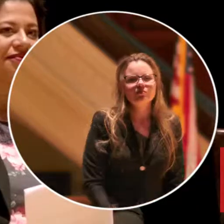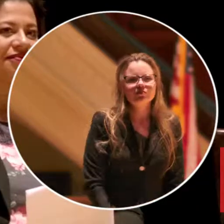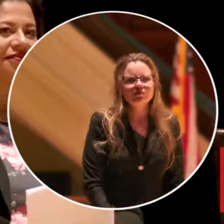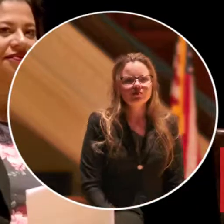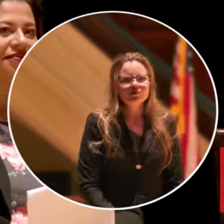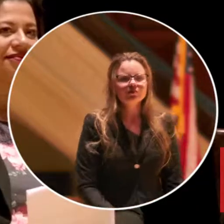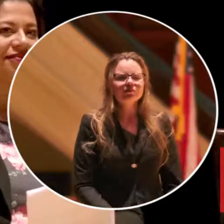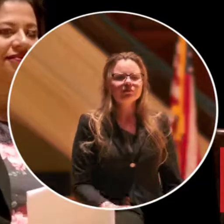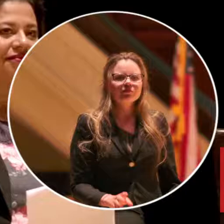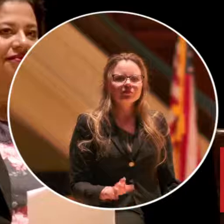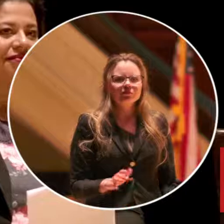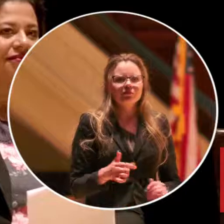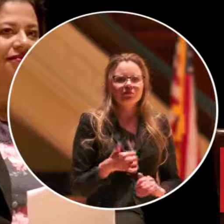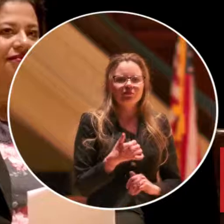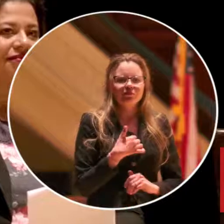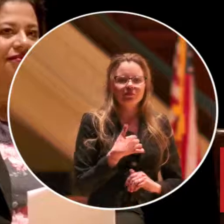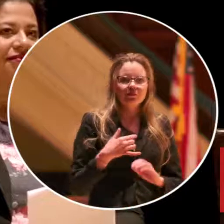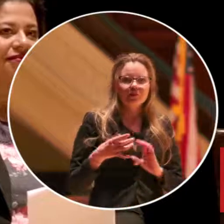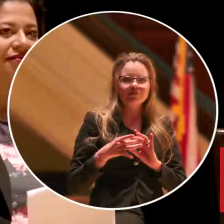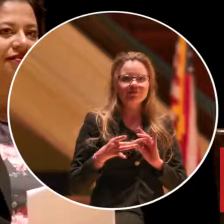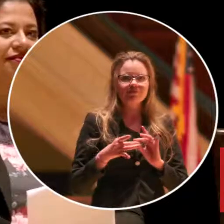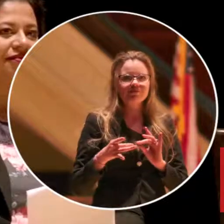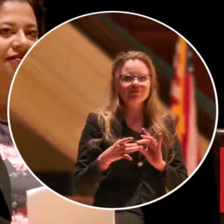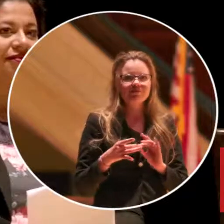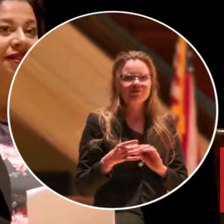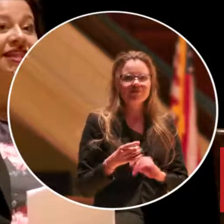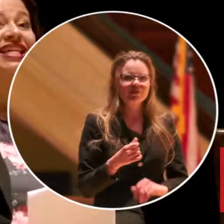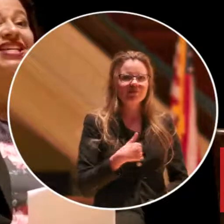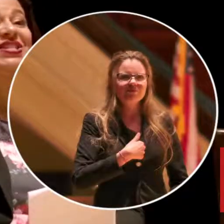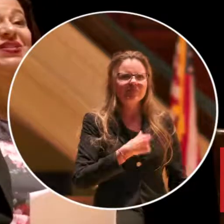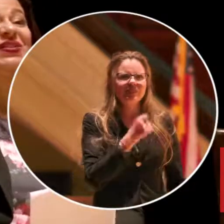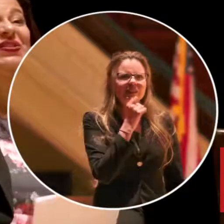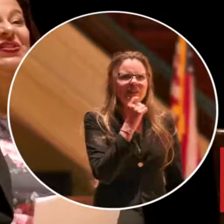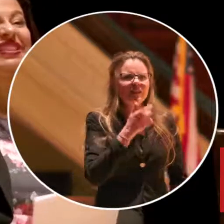of a cliche, I didn't ask to be born.